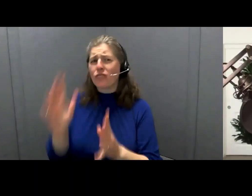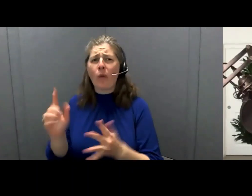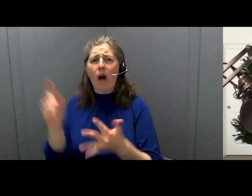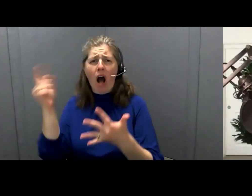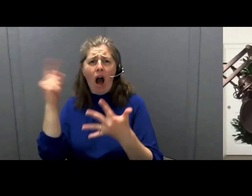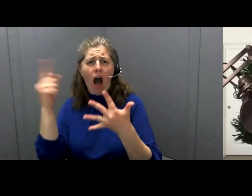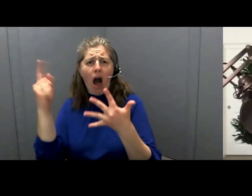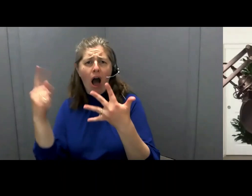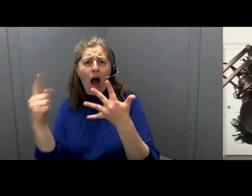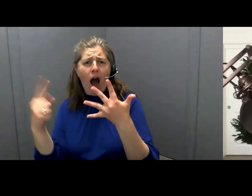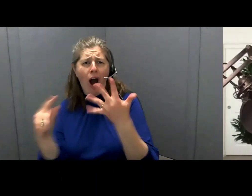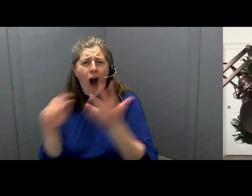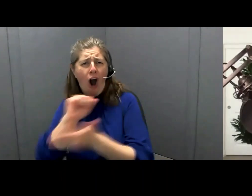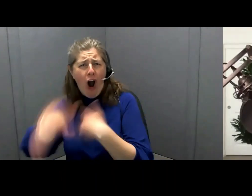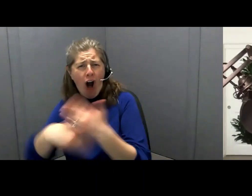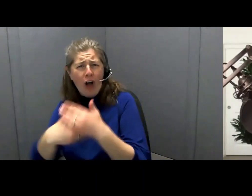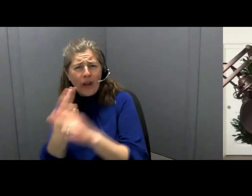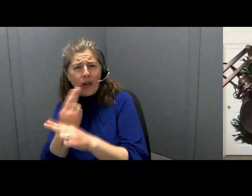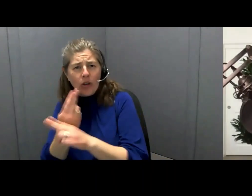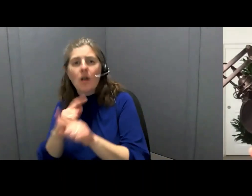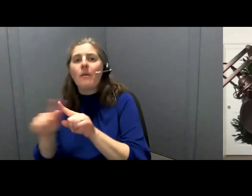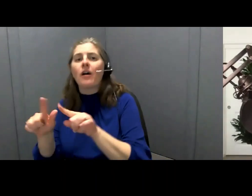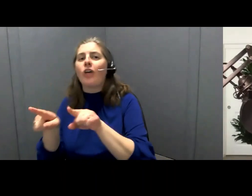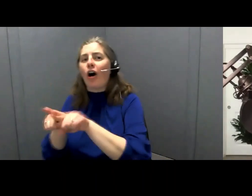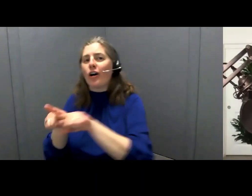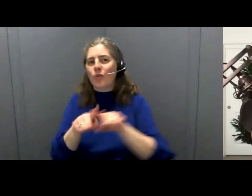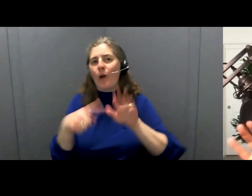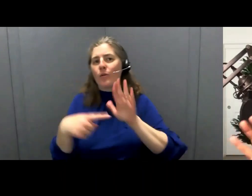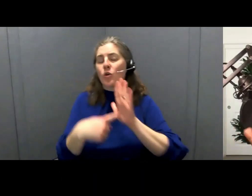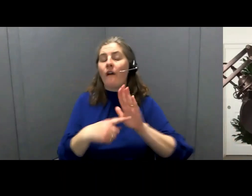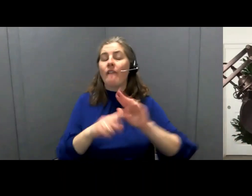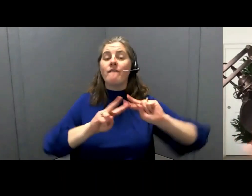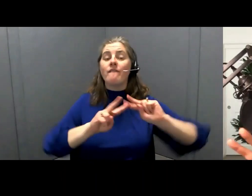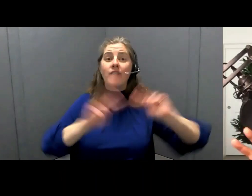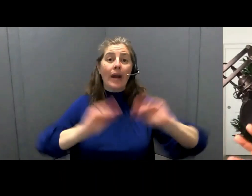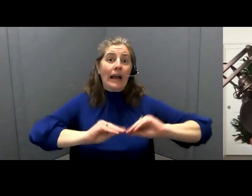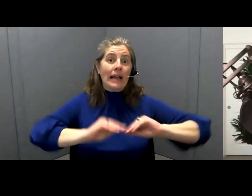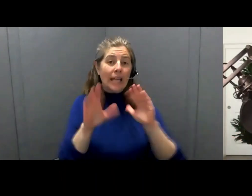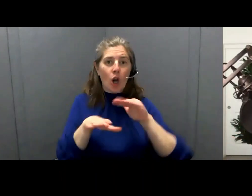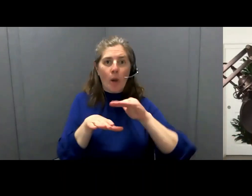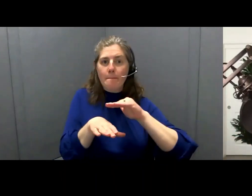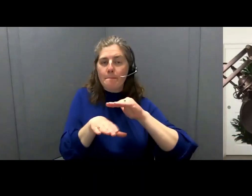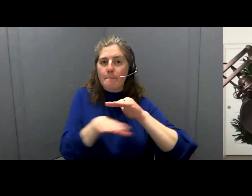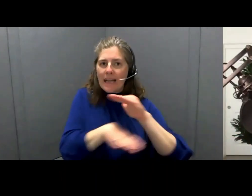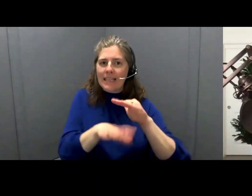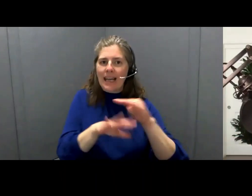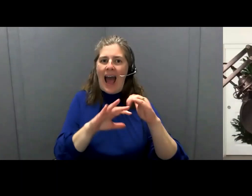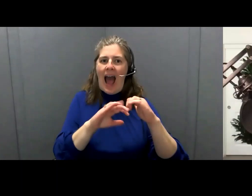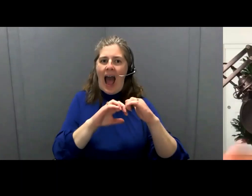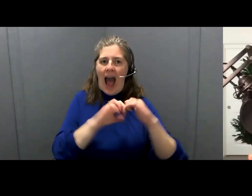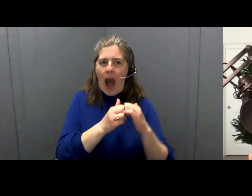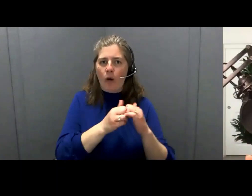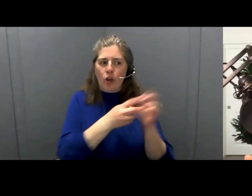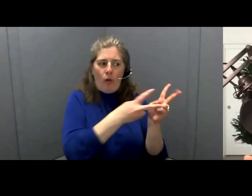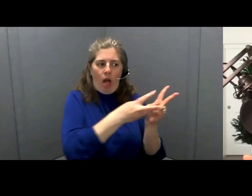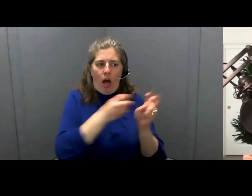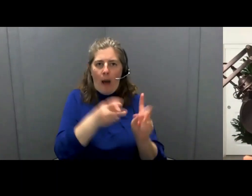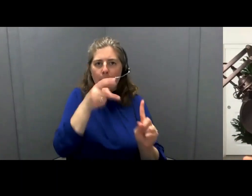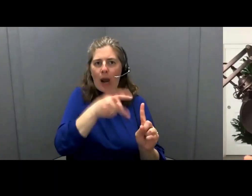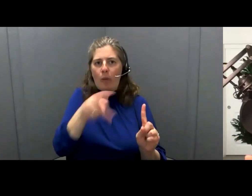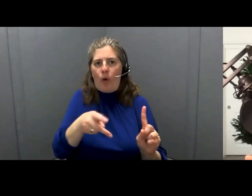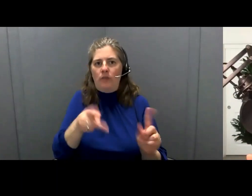whistles, but I'm also going to show you a very, very clear, basic how you get your PowerPoint into